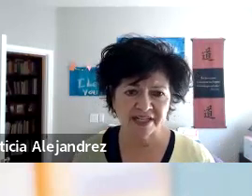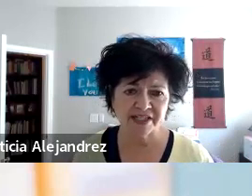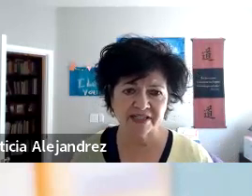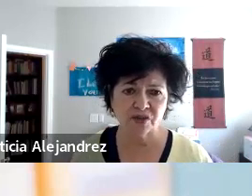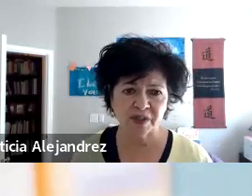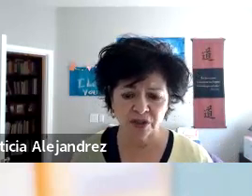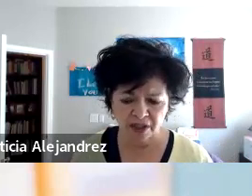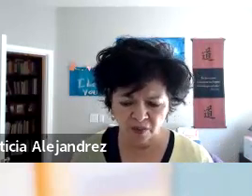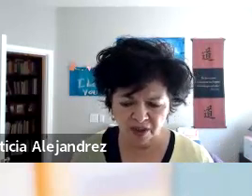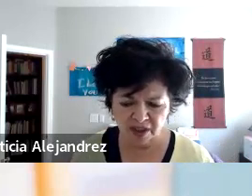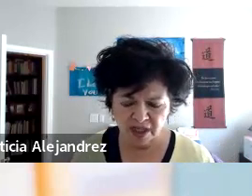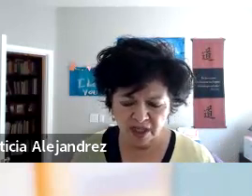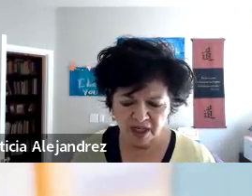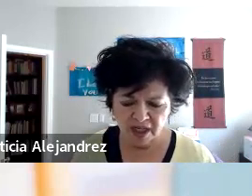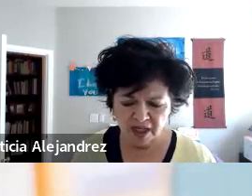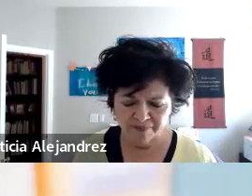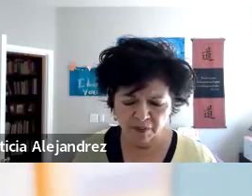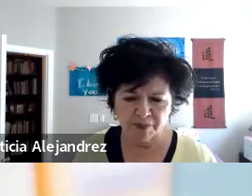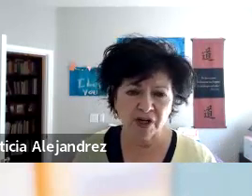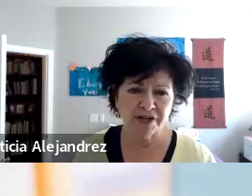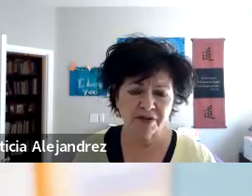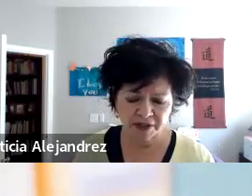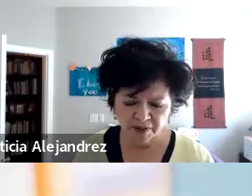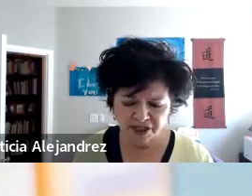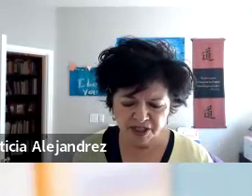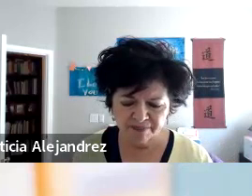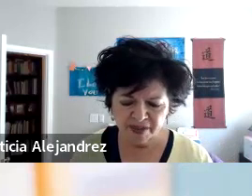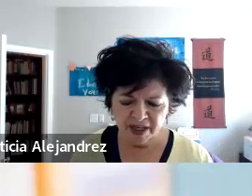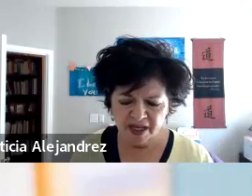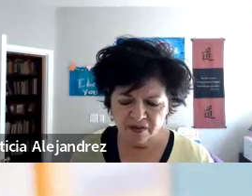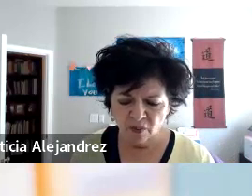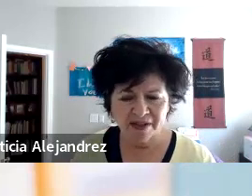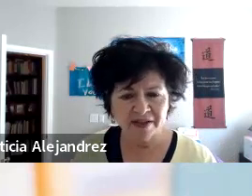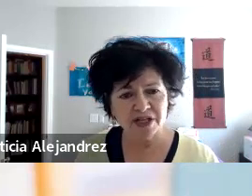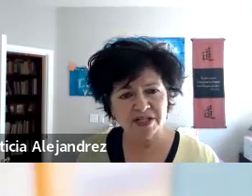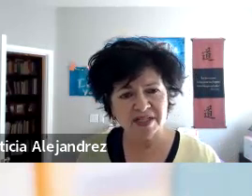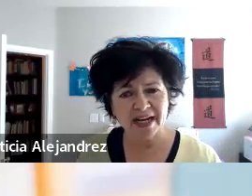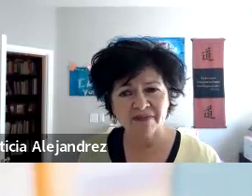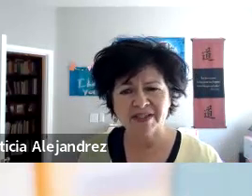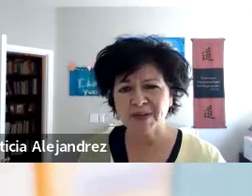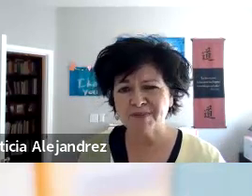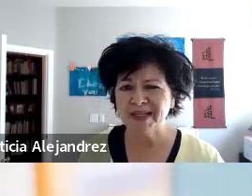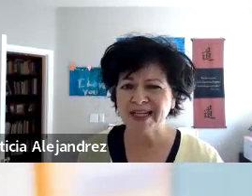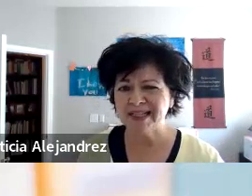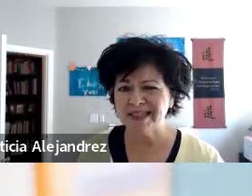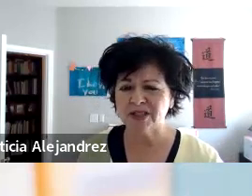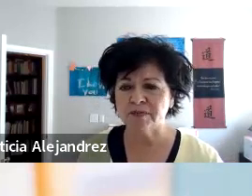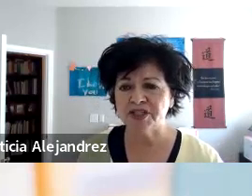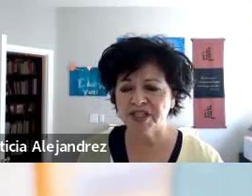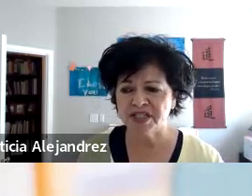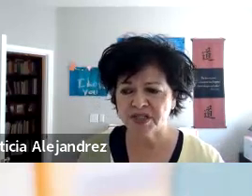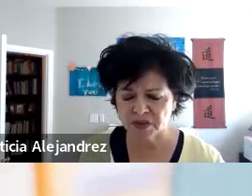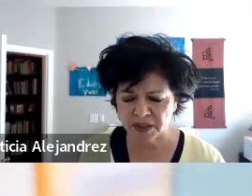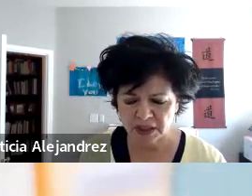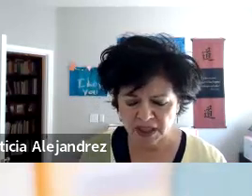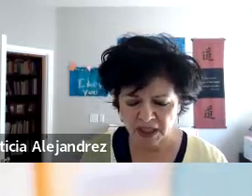that DHCS is doing a lot of work with regard to evaluation. And one of the questions I have, and this might be getting a little too